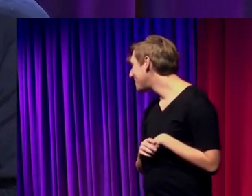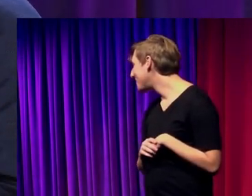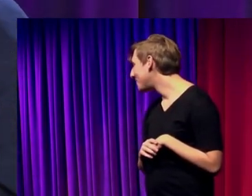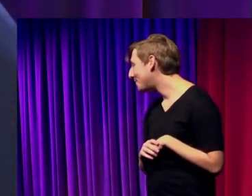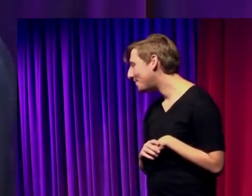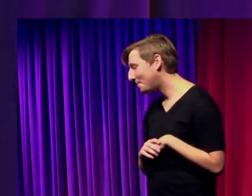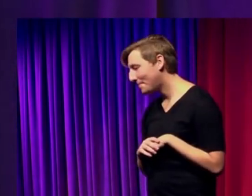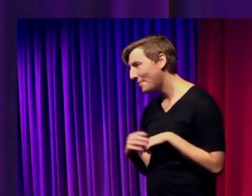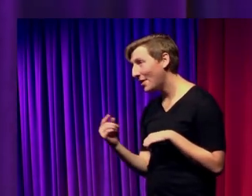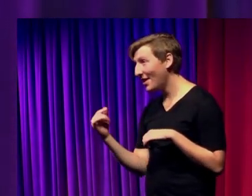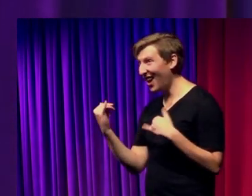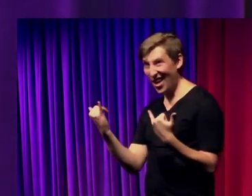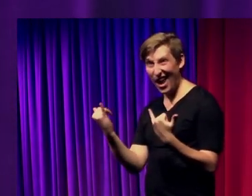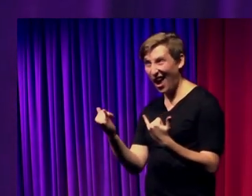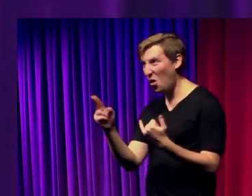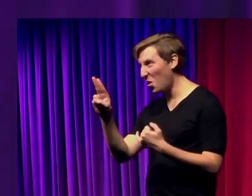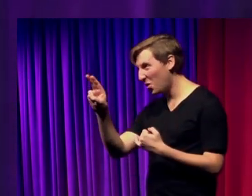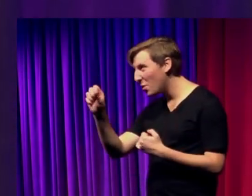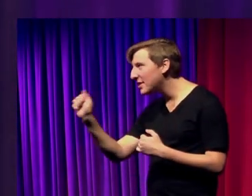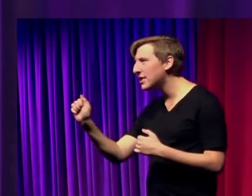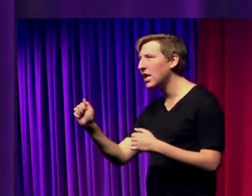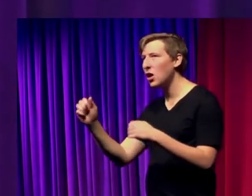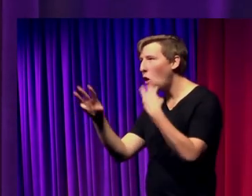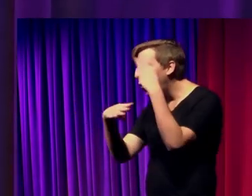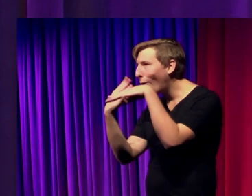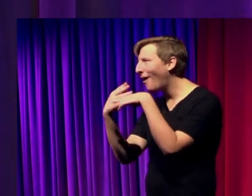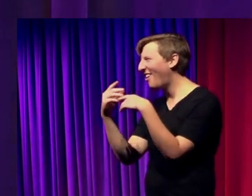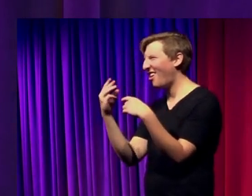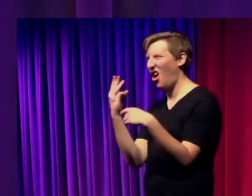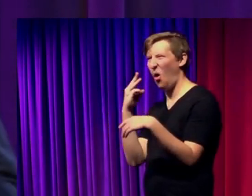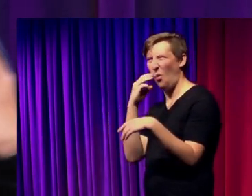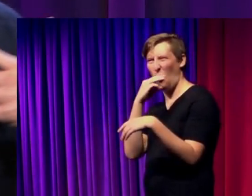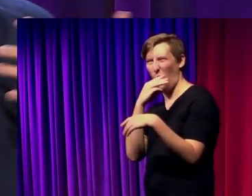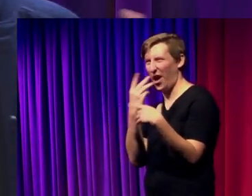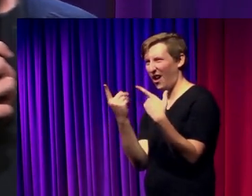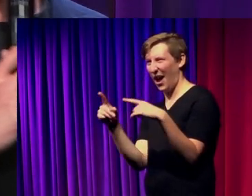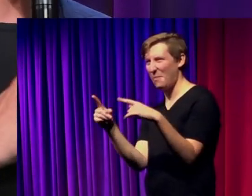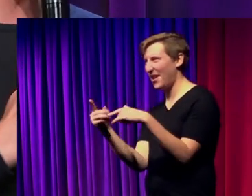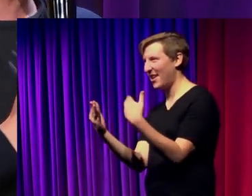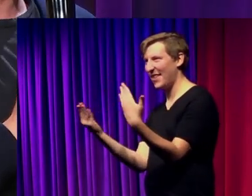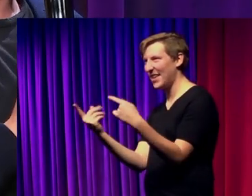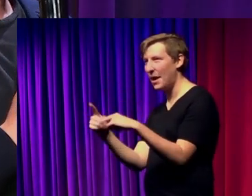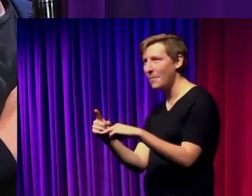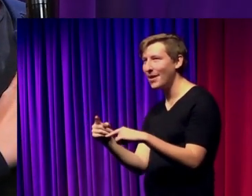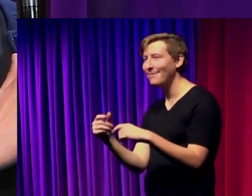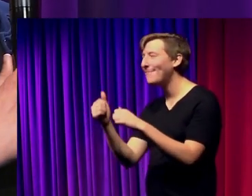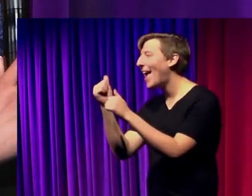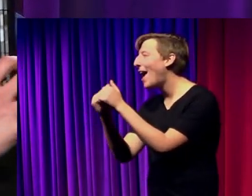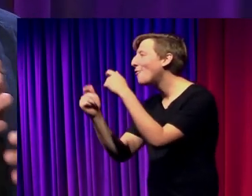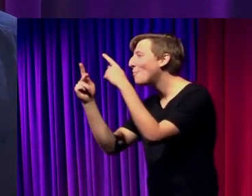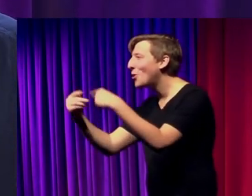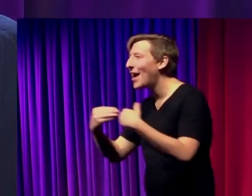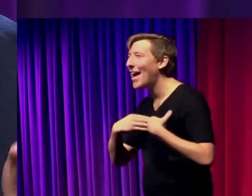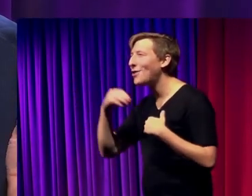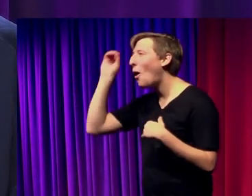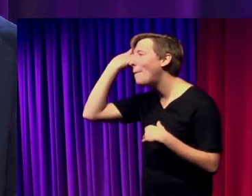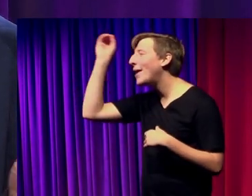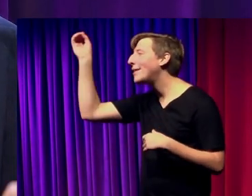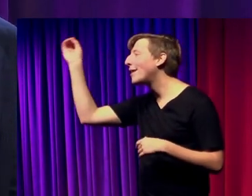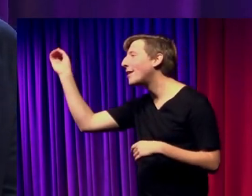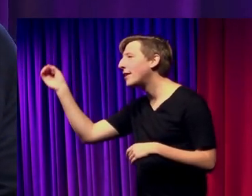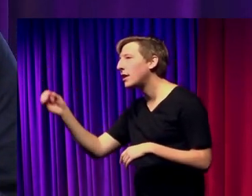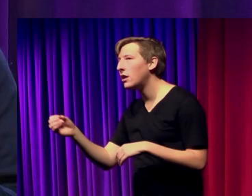No, we do live in a weird time because, like, everyone has an opinion, like, especially about stuff like guns, for example, and